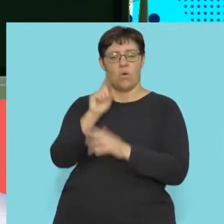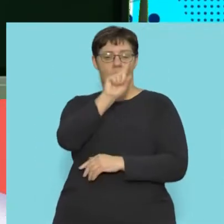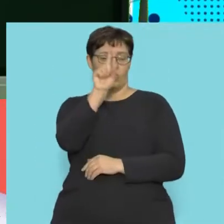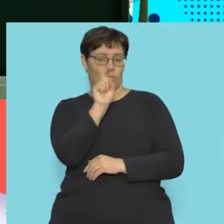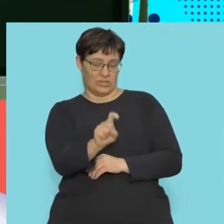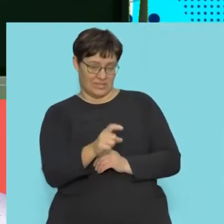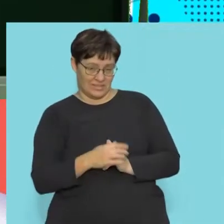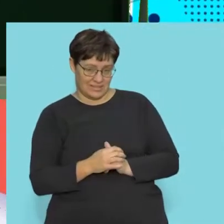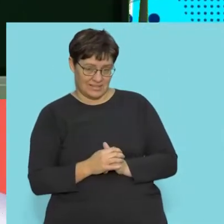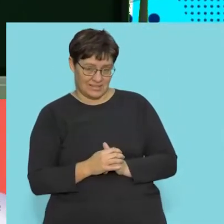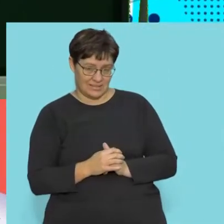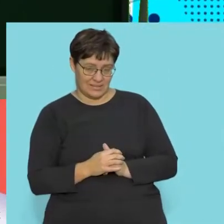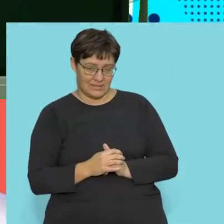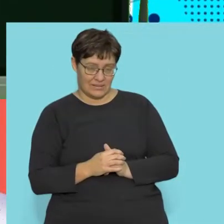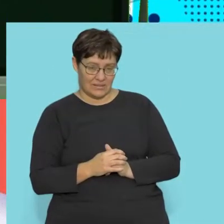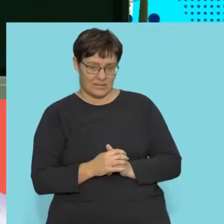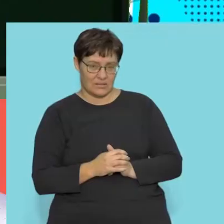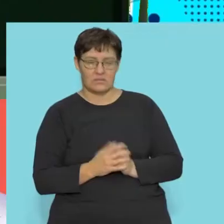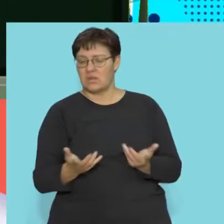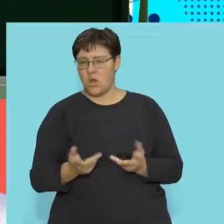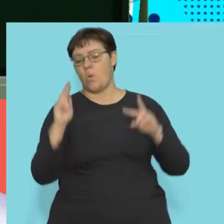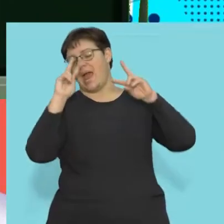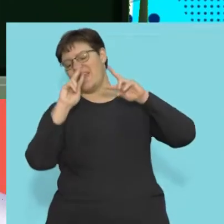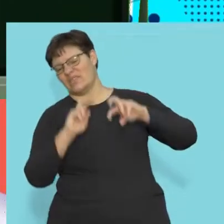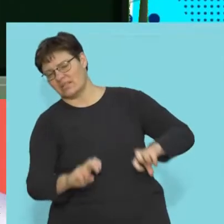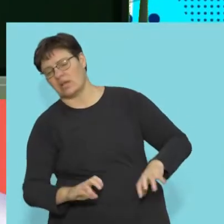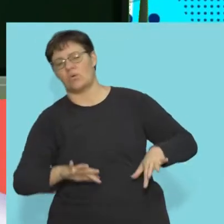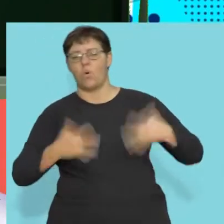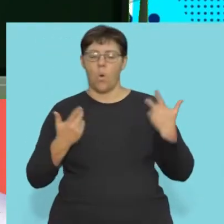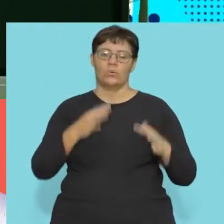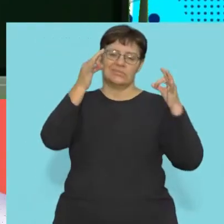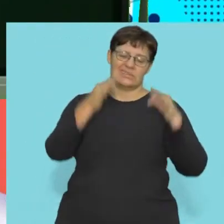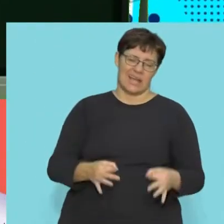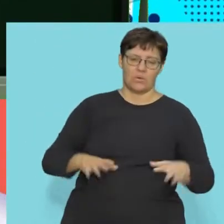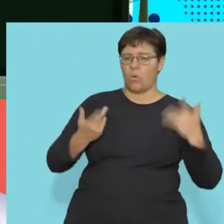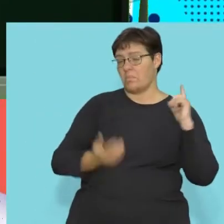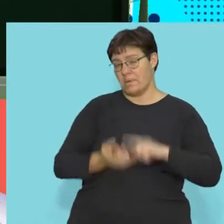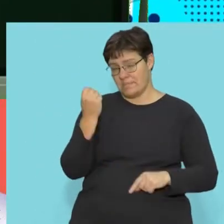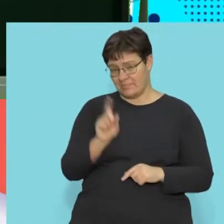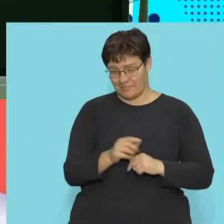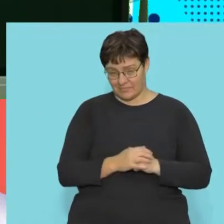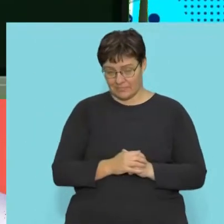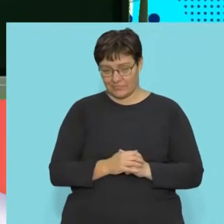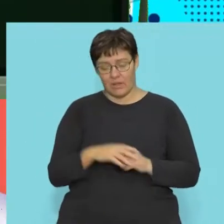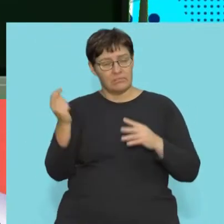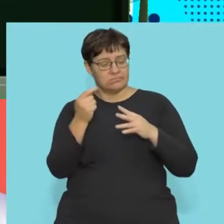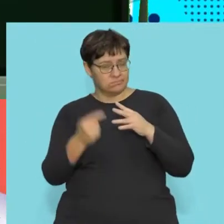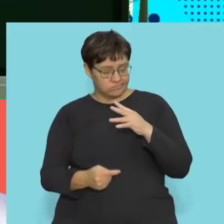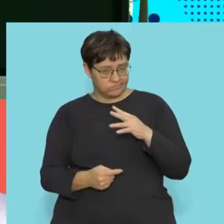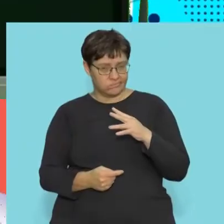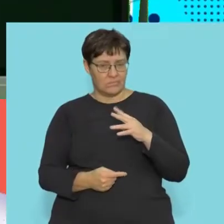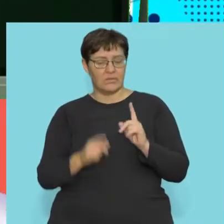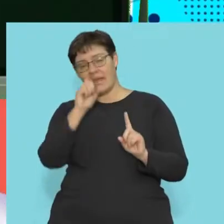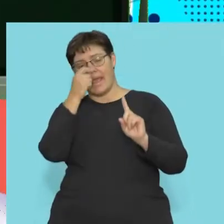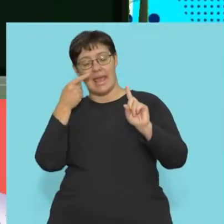a question of intent, where you say to investigate or to determine or to find out. All of those would